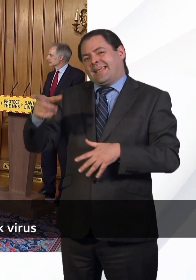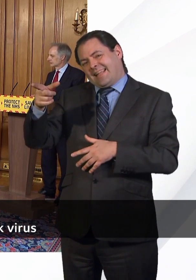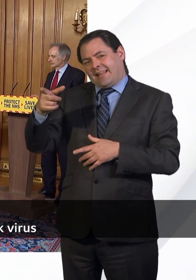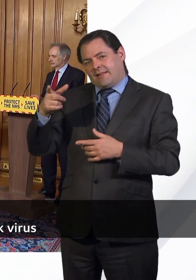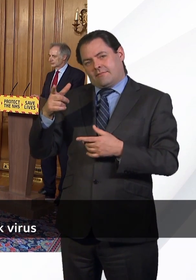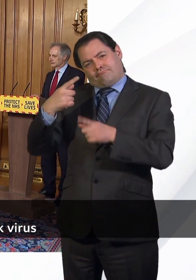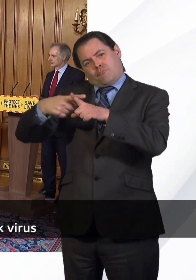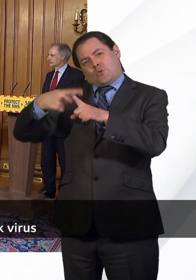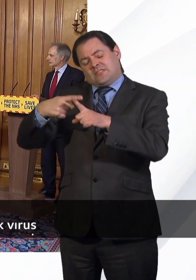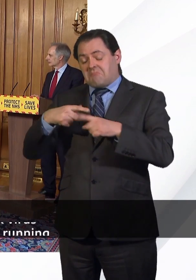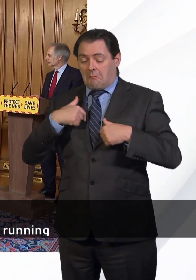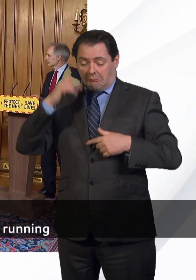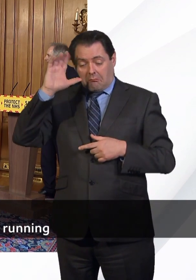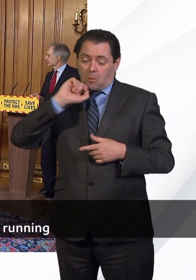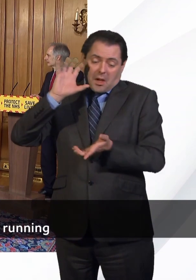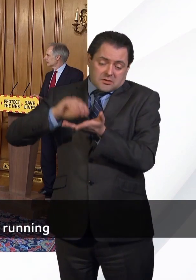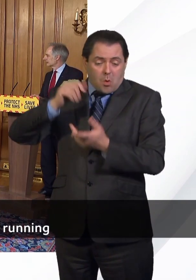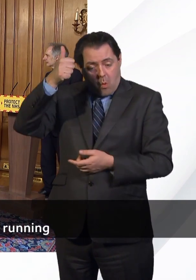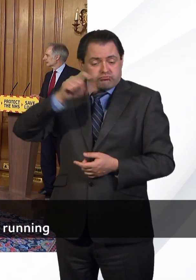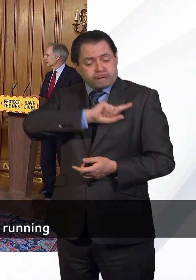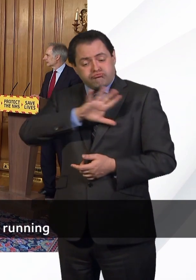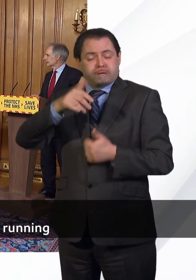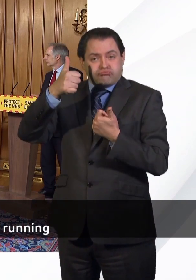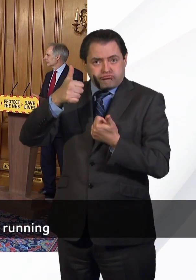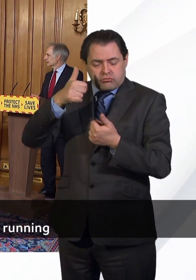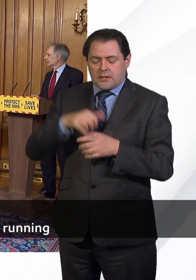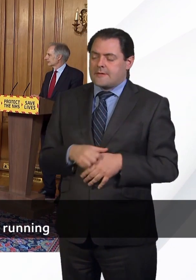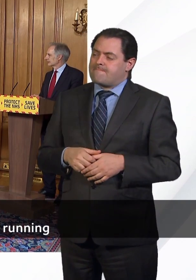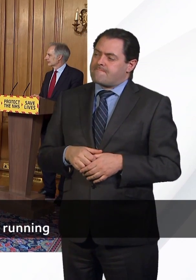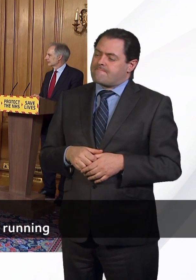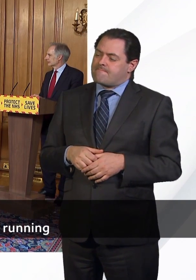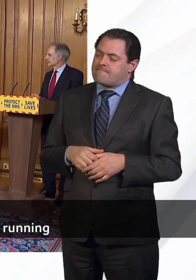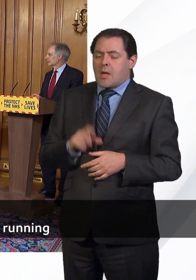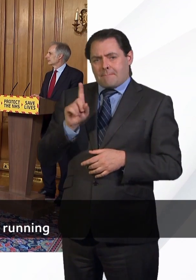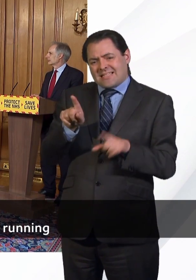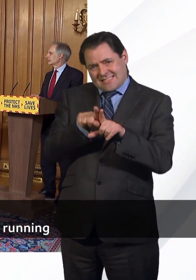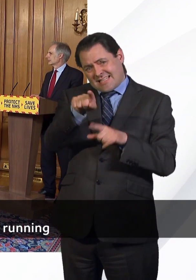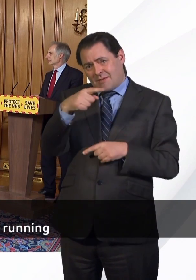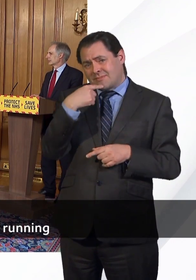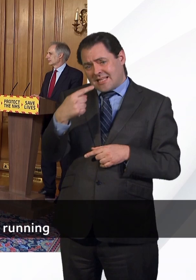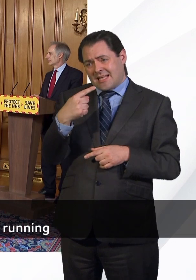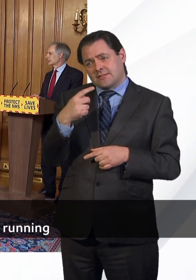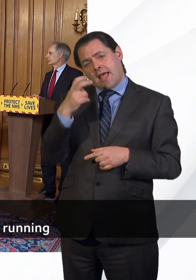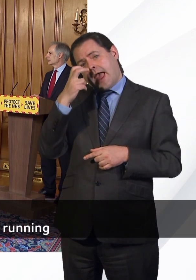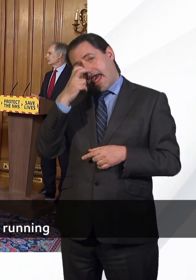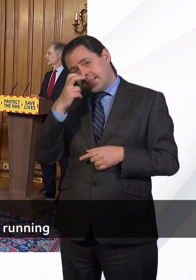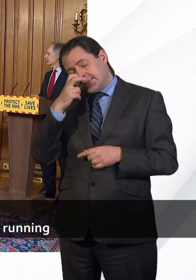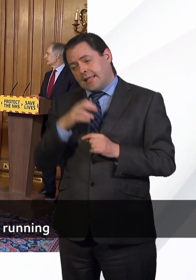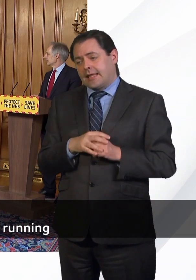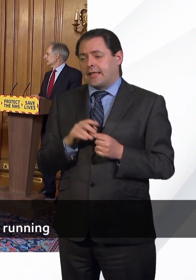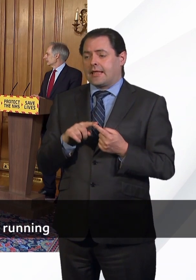have. But partly because of the challenges that you set out, that not everybody has